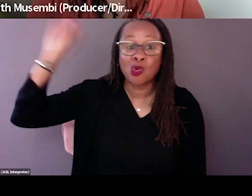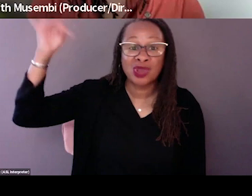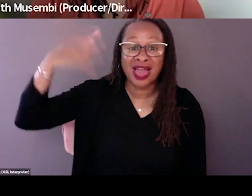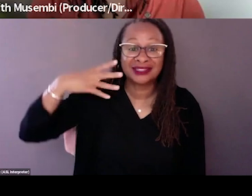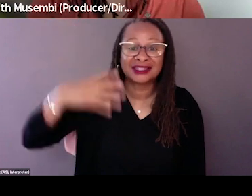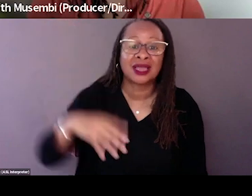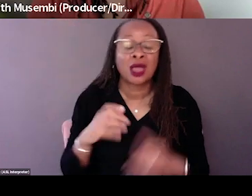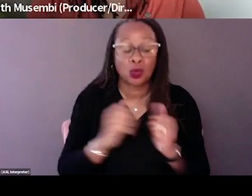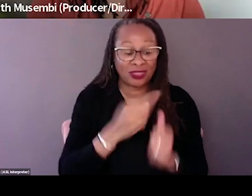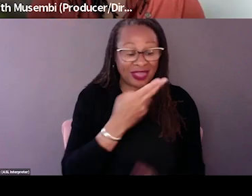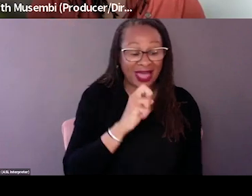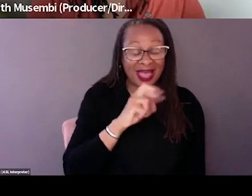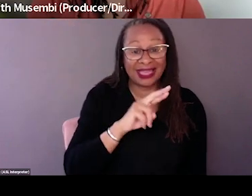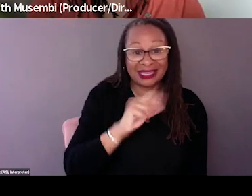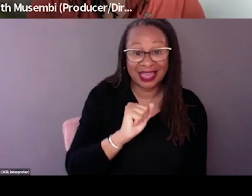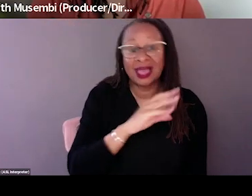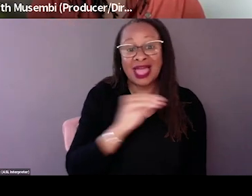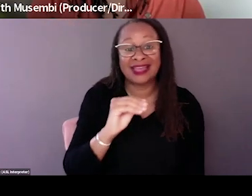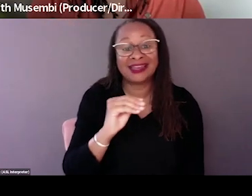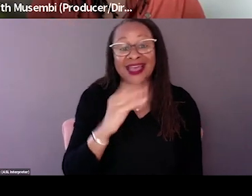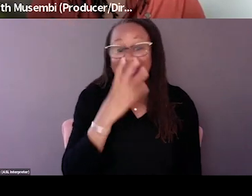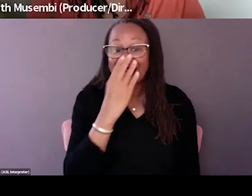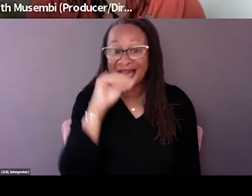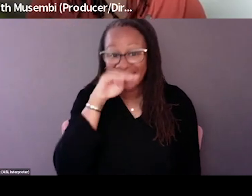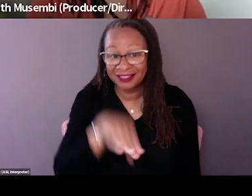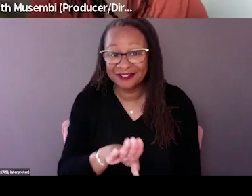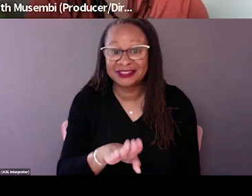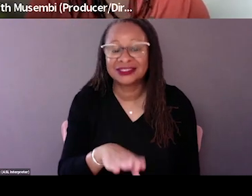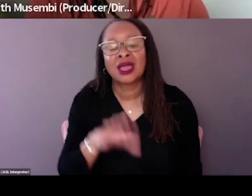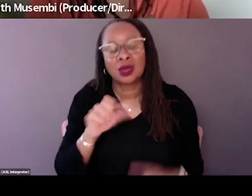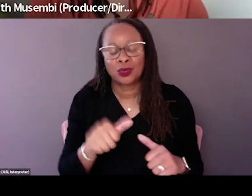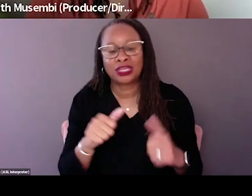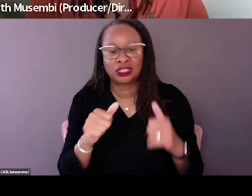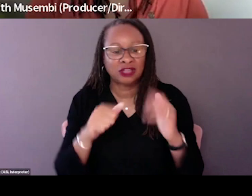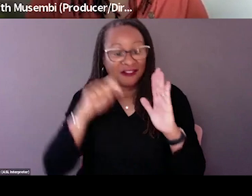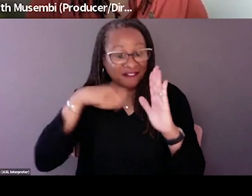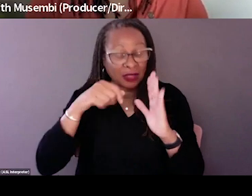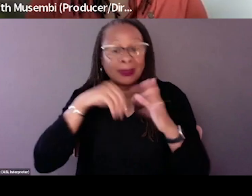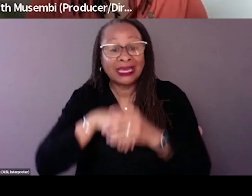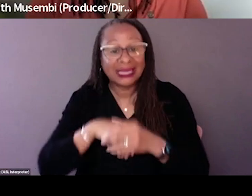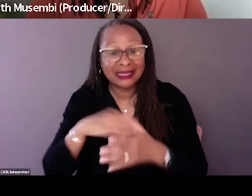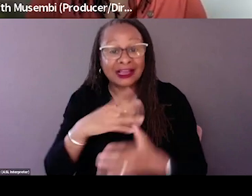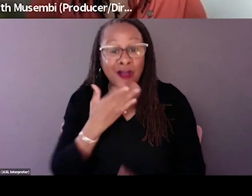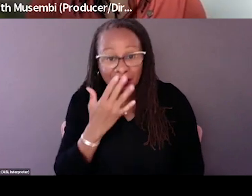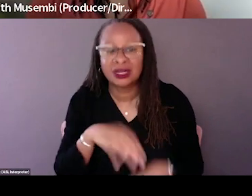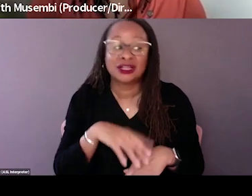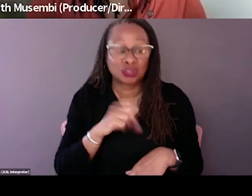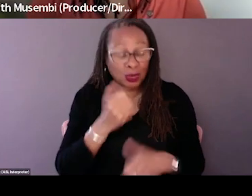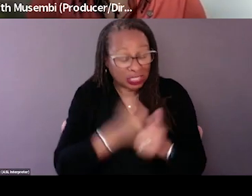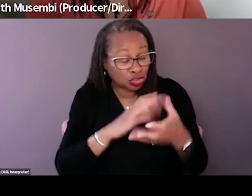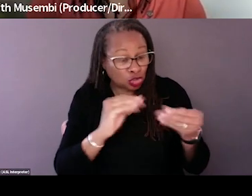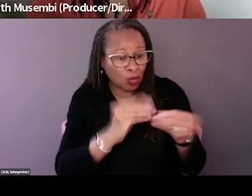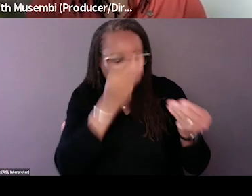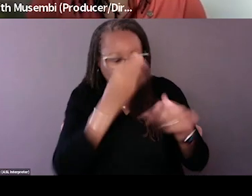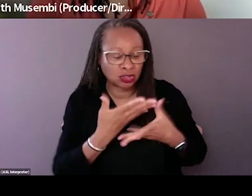the Savannah Queens episode, we were able to shoot in color. So really the stories dictated what kit we used, and we